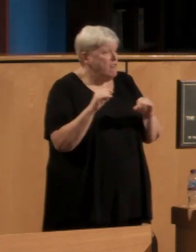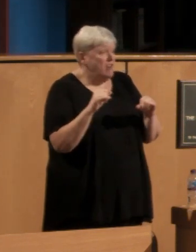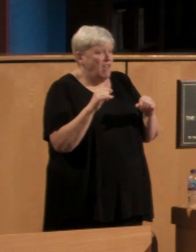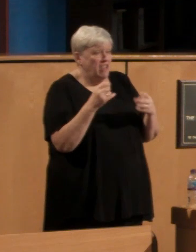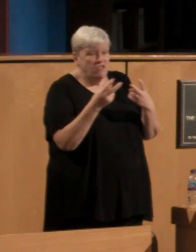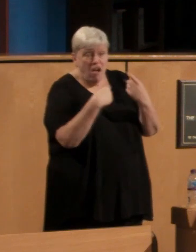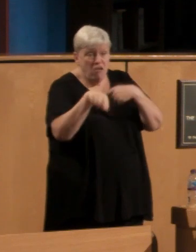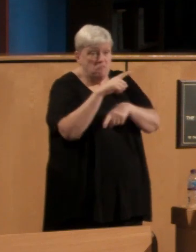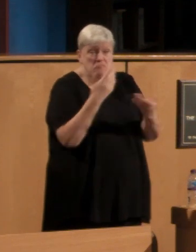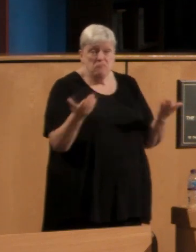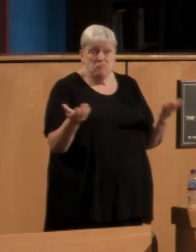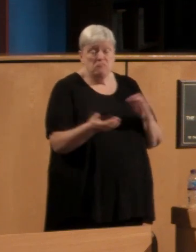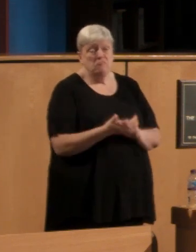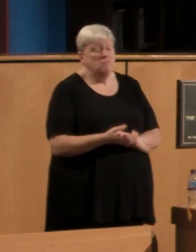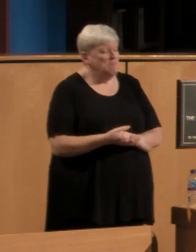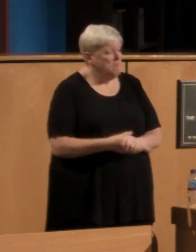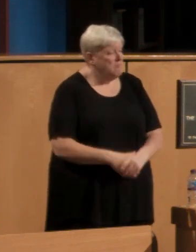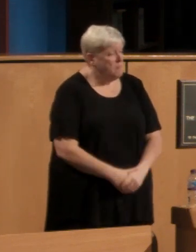else.